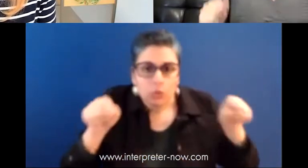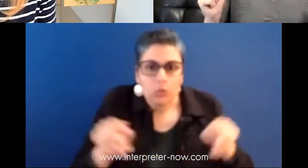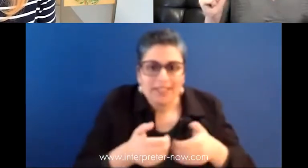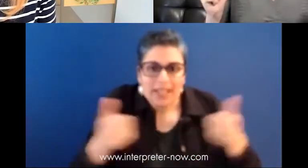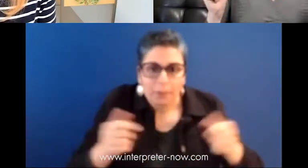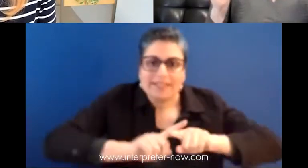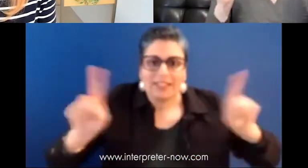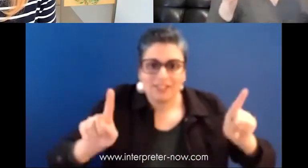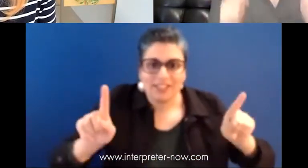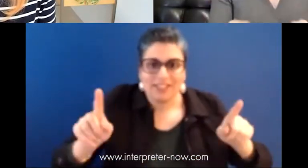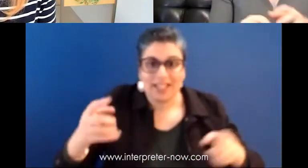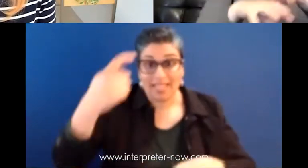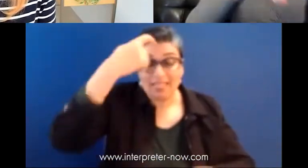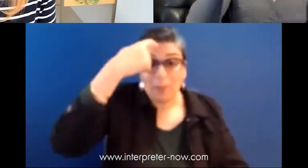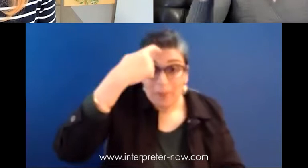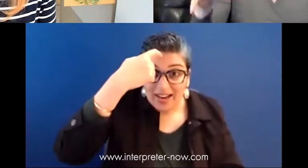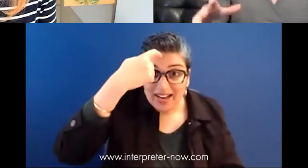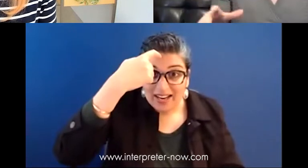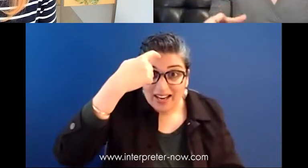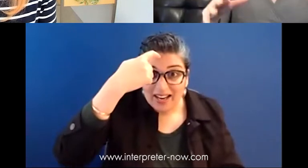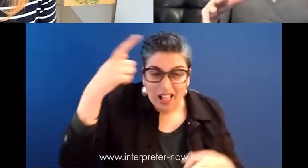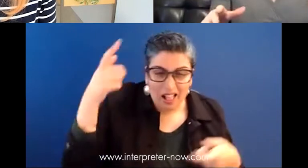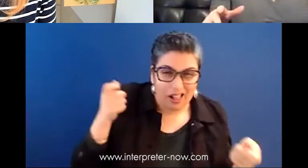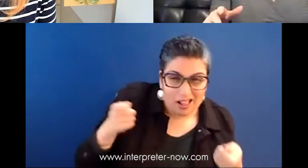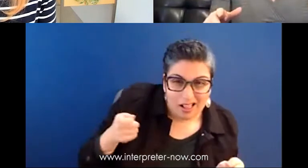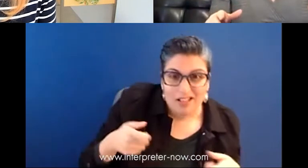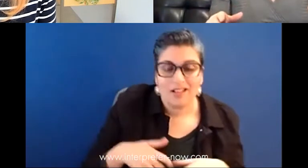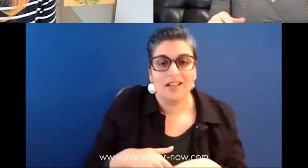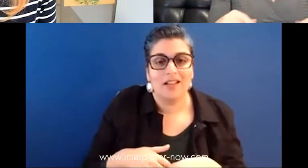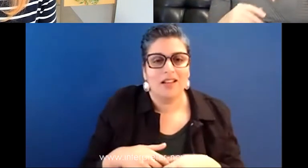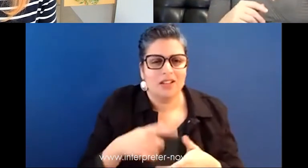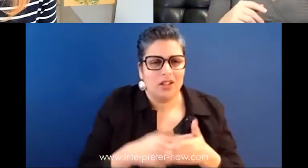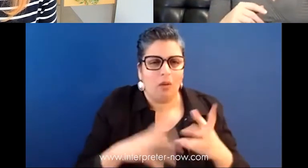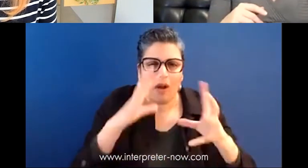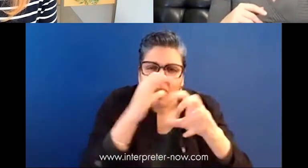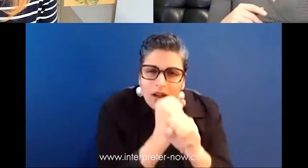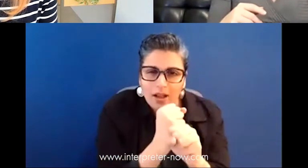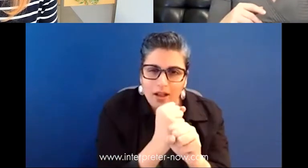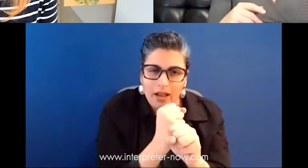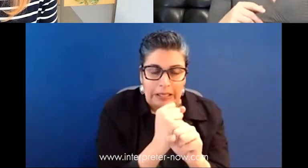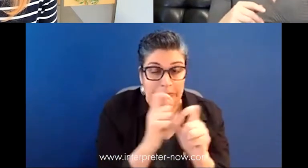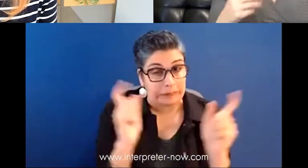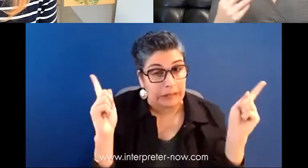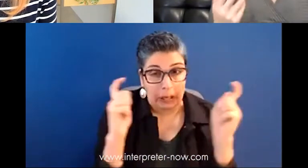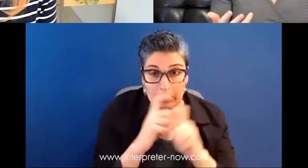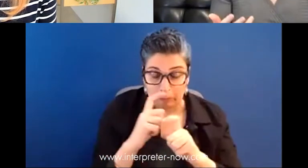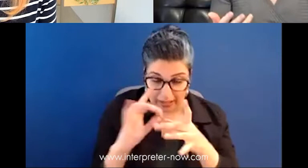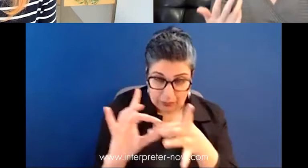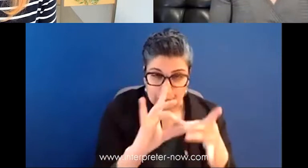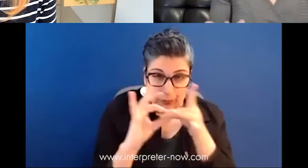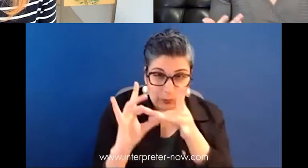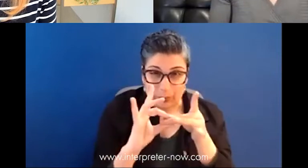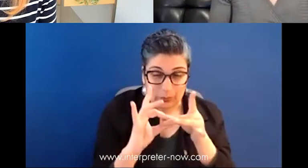But what's most fascinating about this big complex circuit is that it